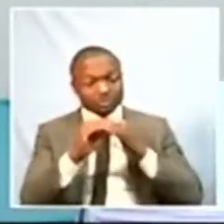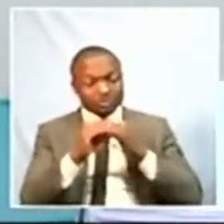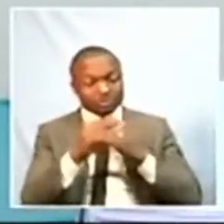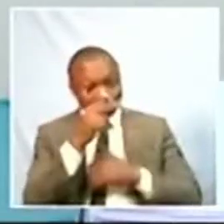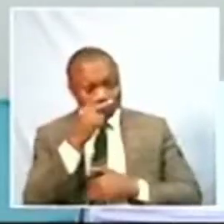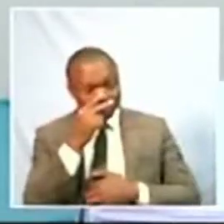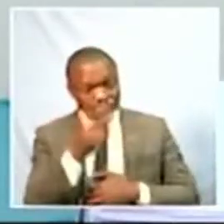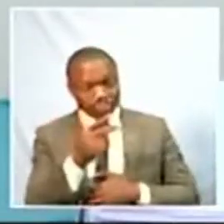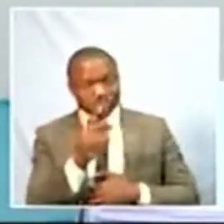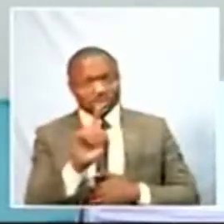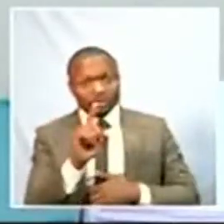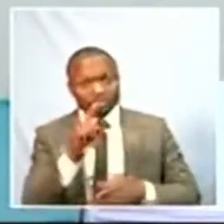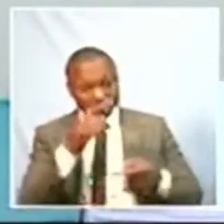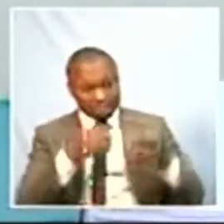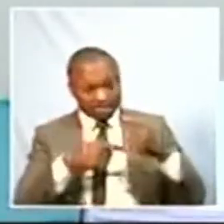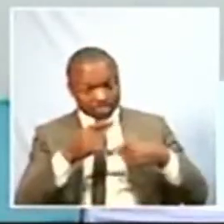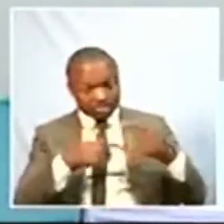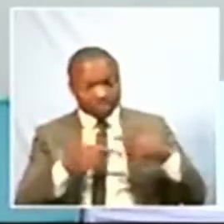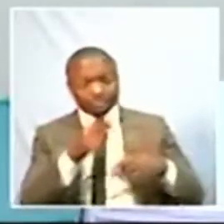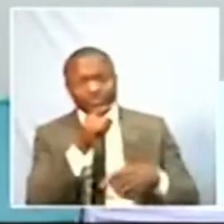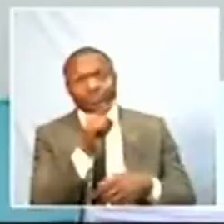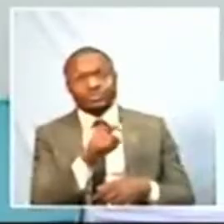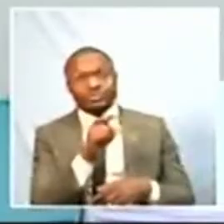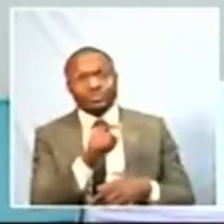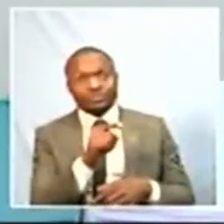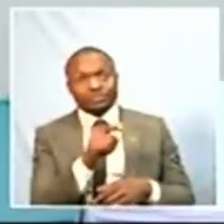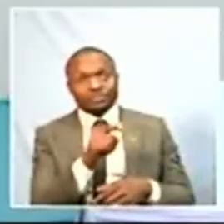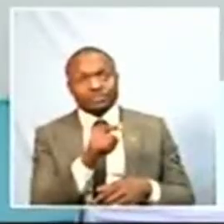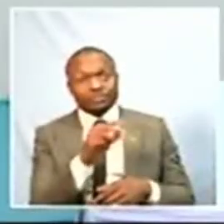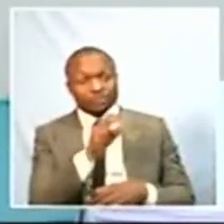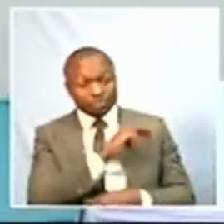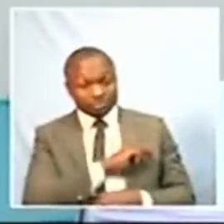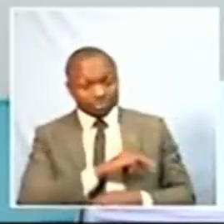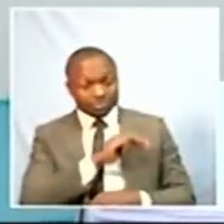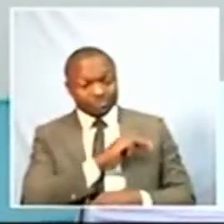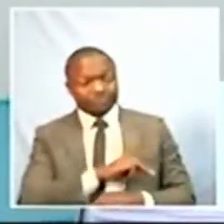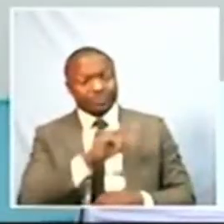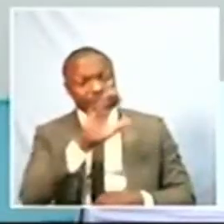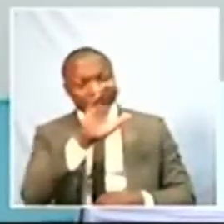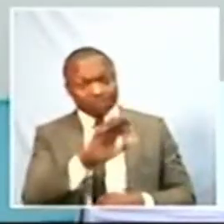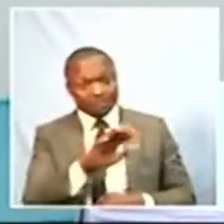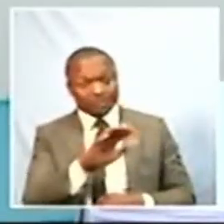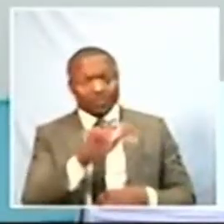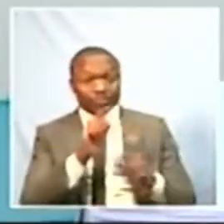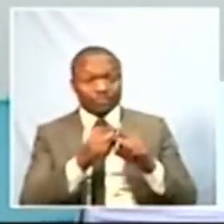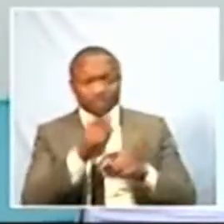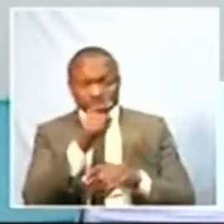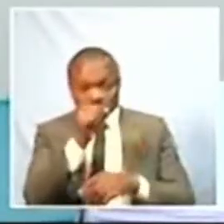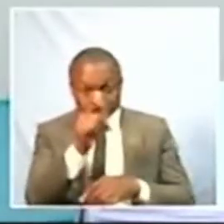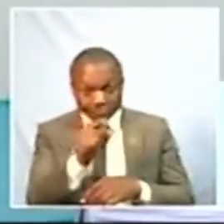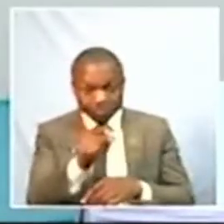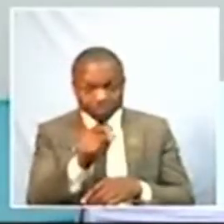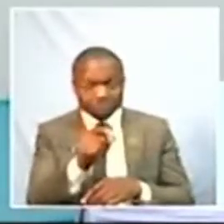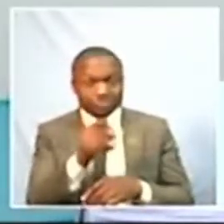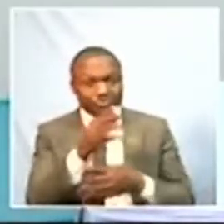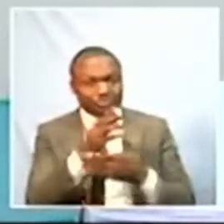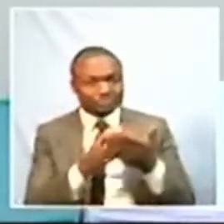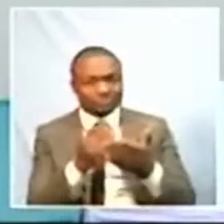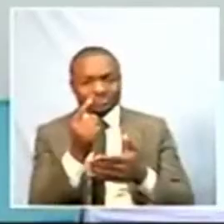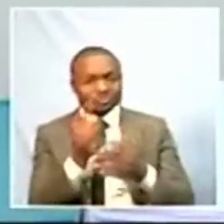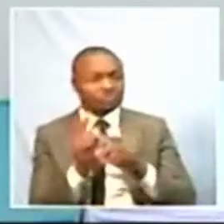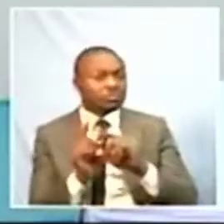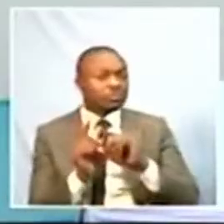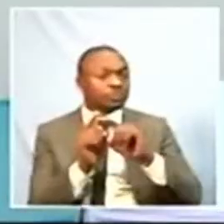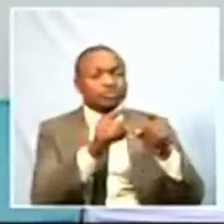look at where they are coming from, actually, from that mission to where, but you, there, somebody will just go